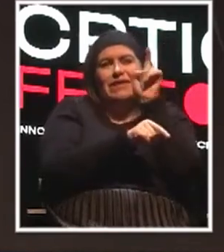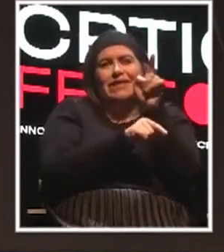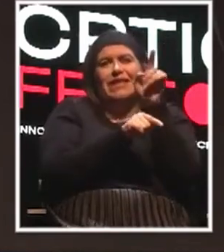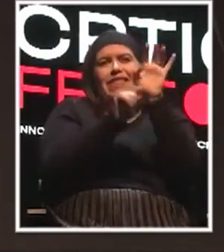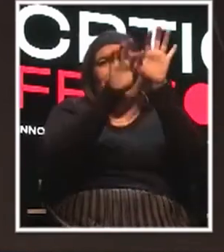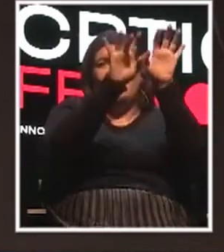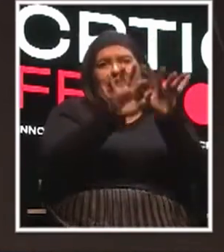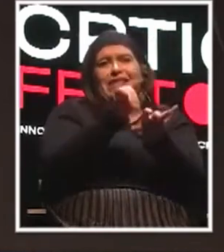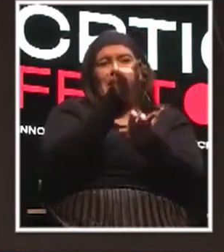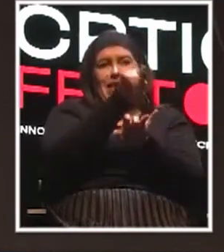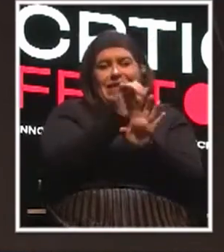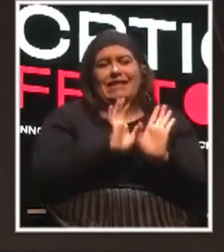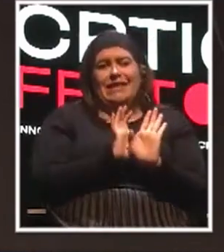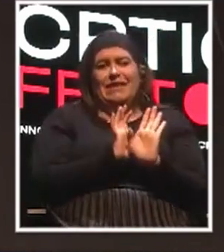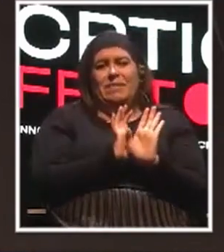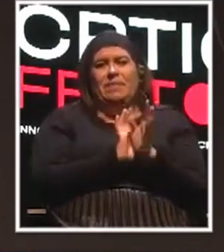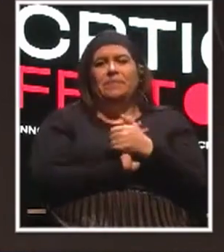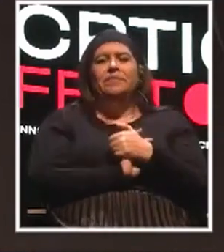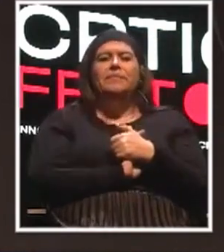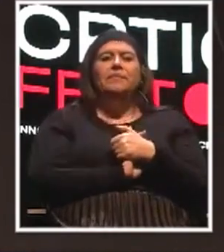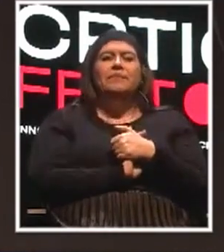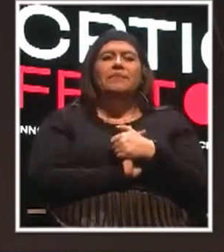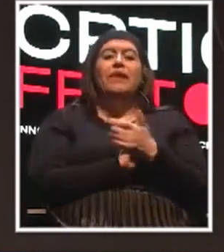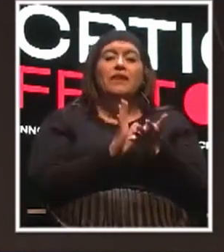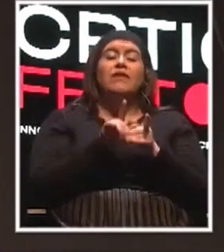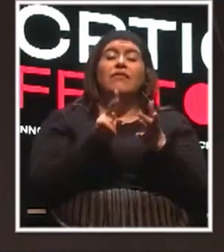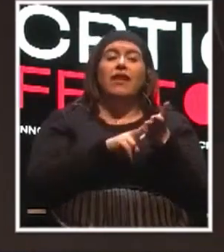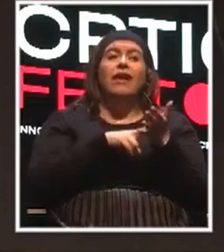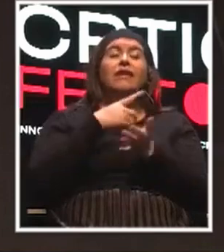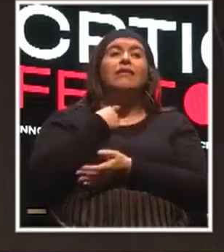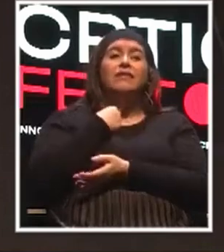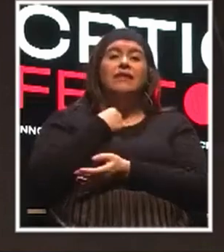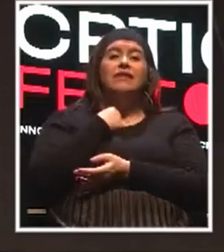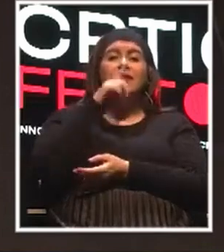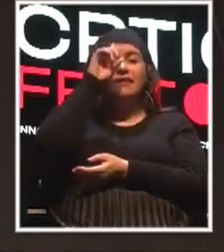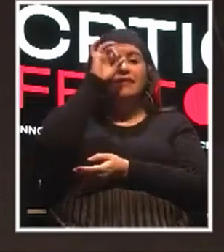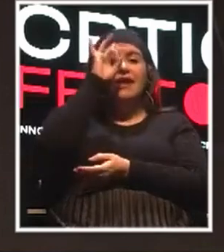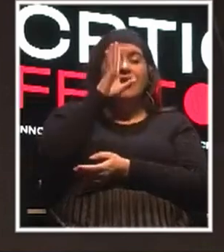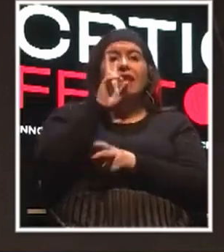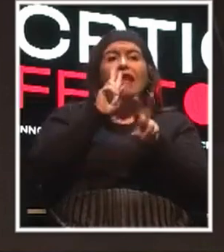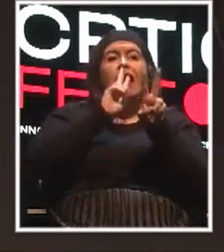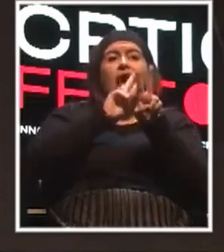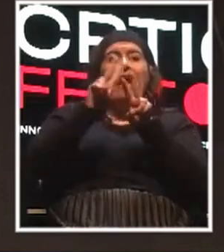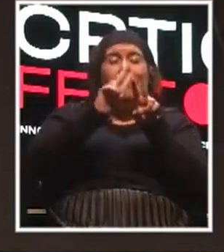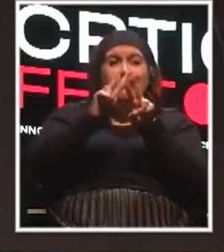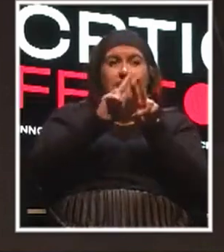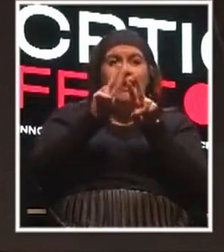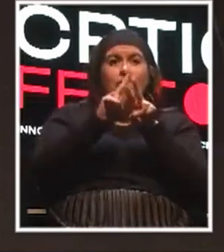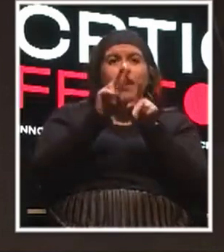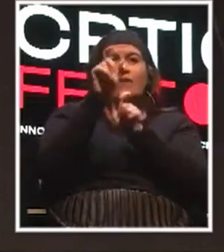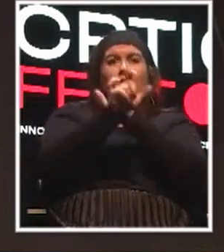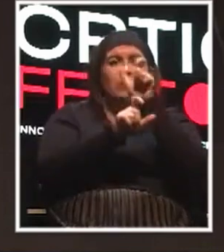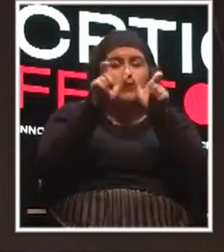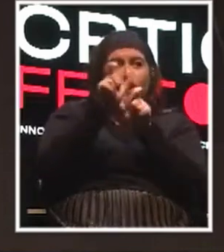Sometimes they're interested in what fans are doing on their own. And sometimes you do